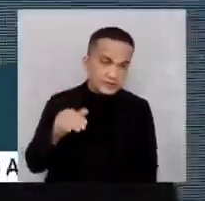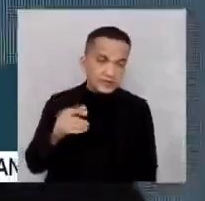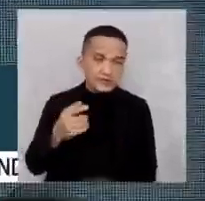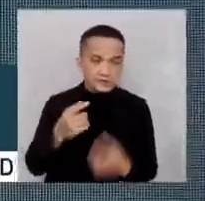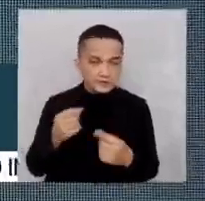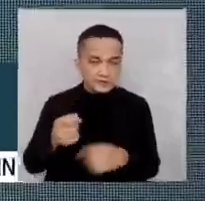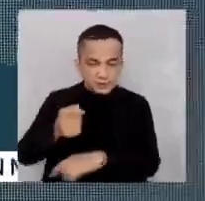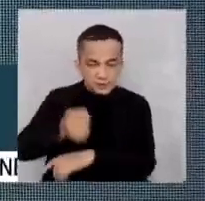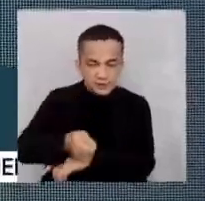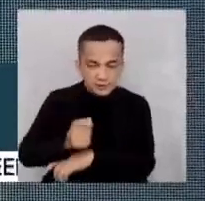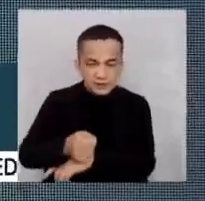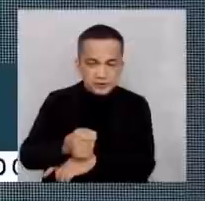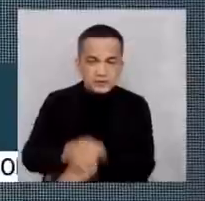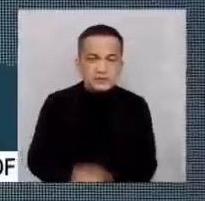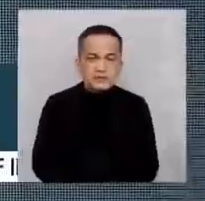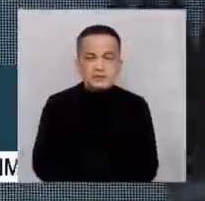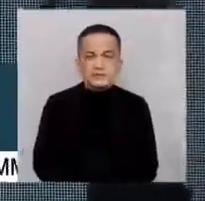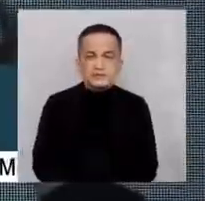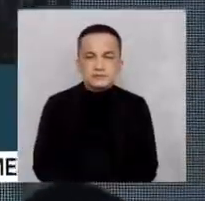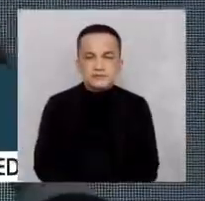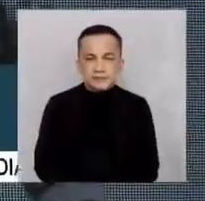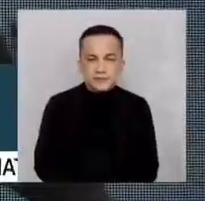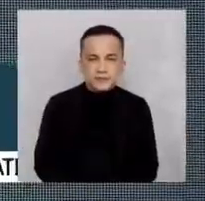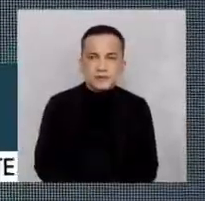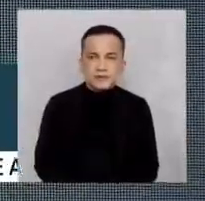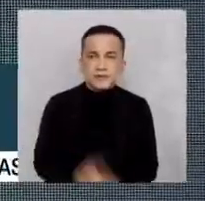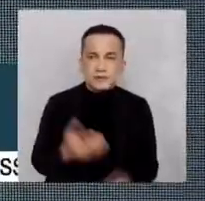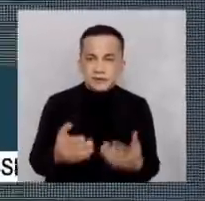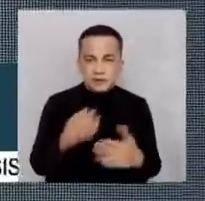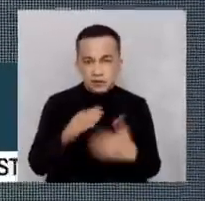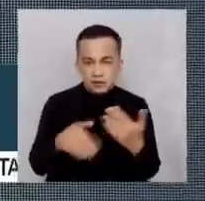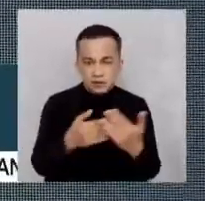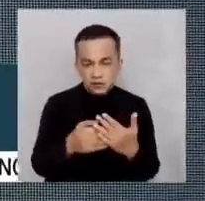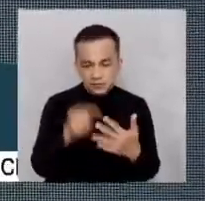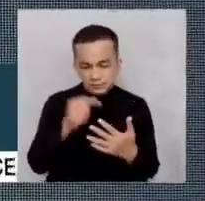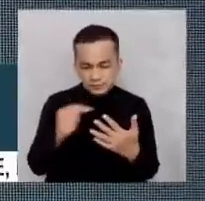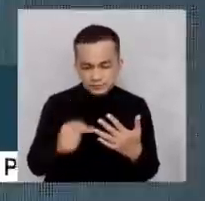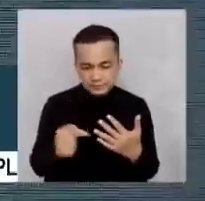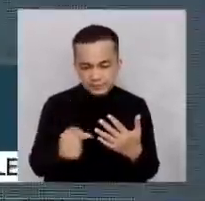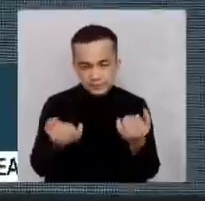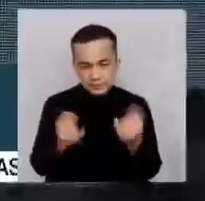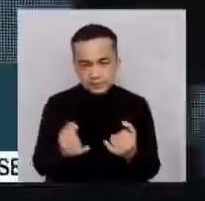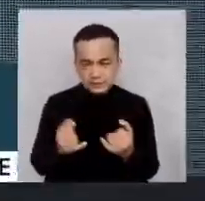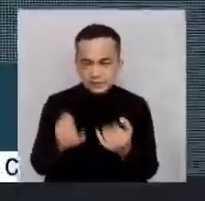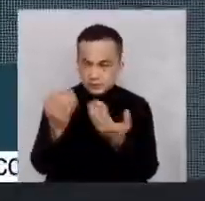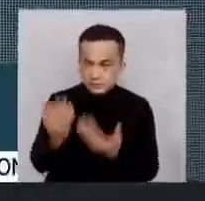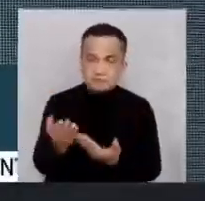hearing, maybe all the issues can be raised. Mm-hmm.